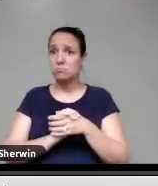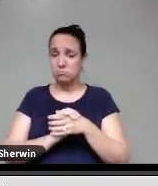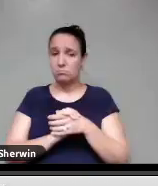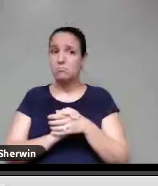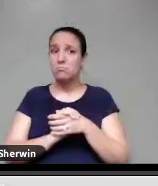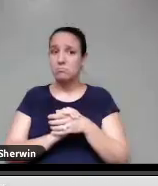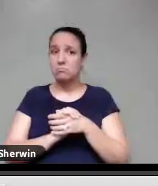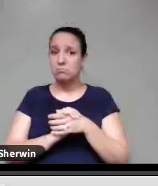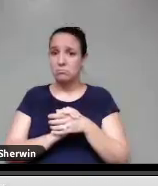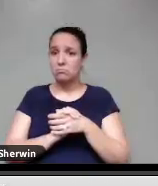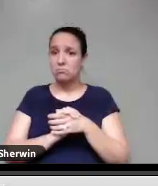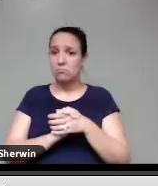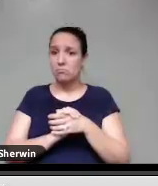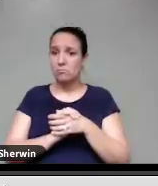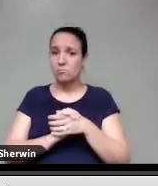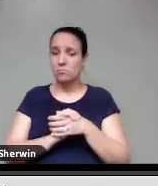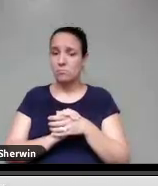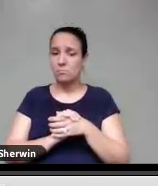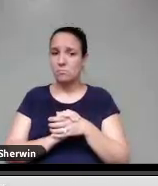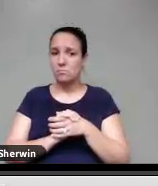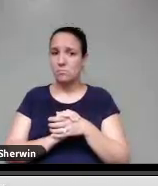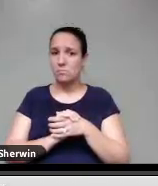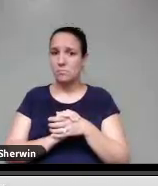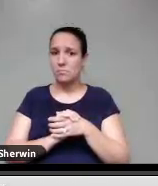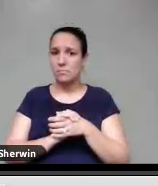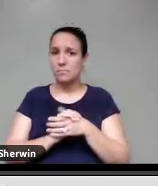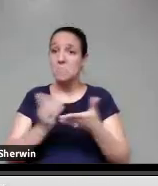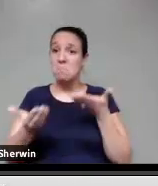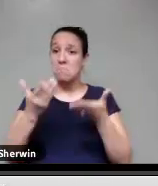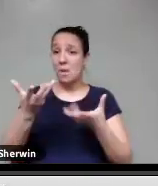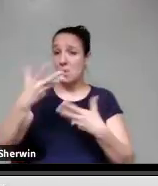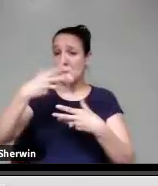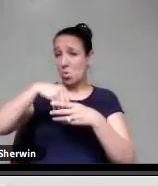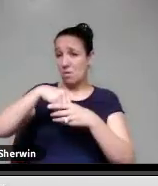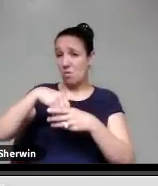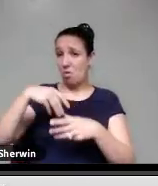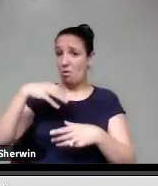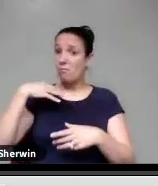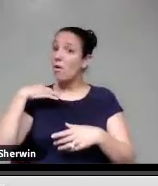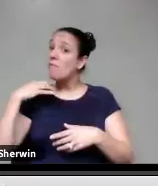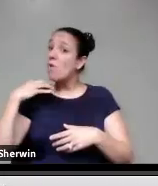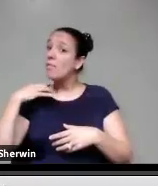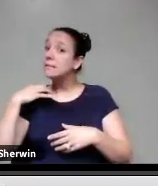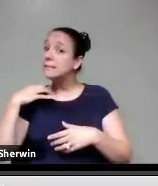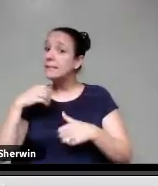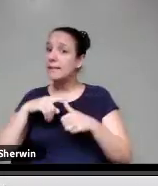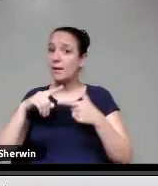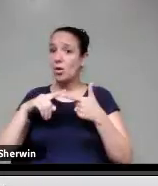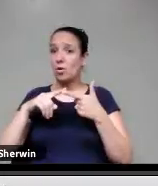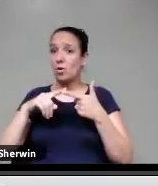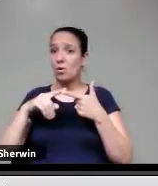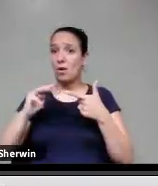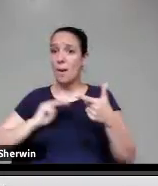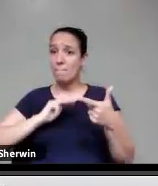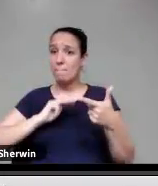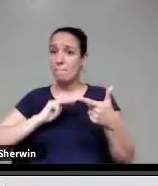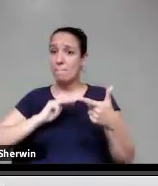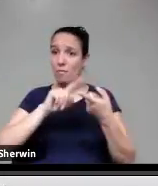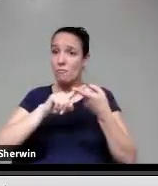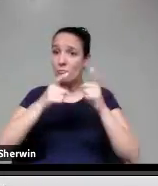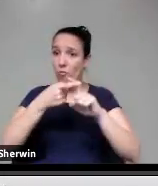might include a volunteer on your focus group, a member of the Friends of the Library on your focus group,